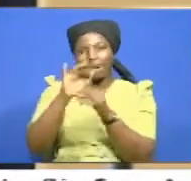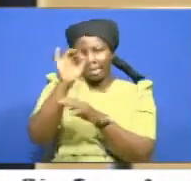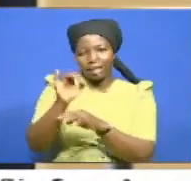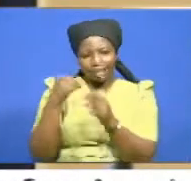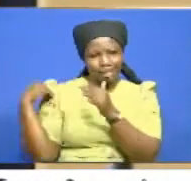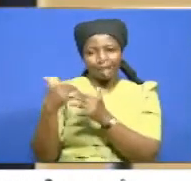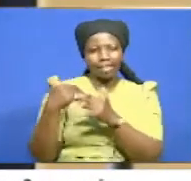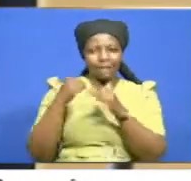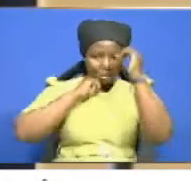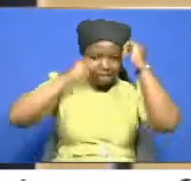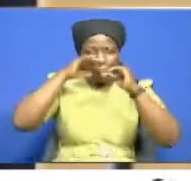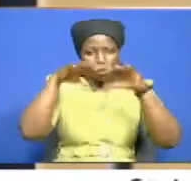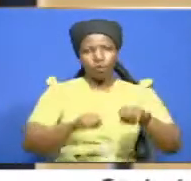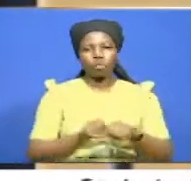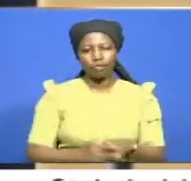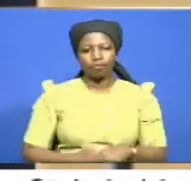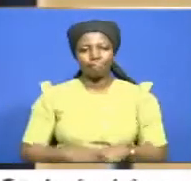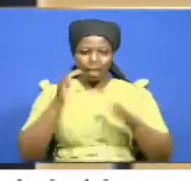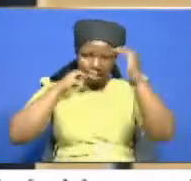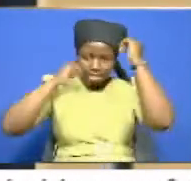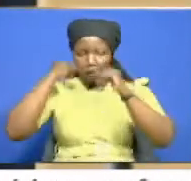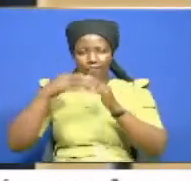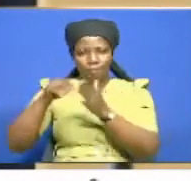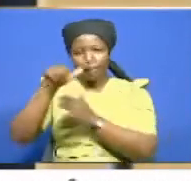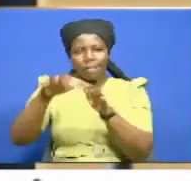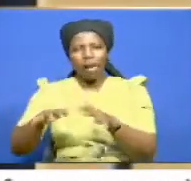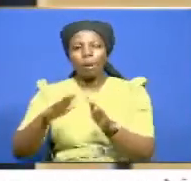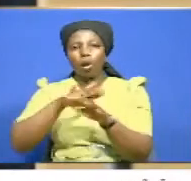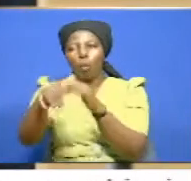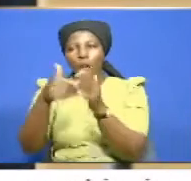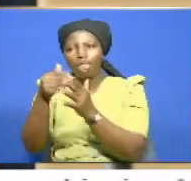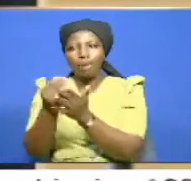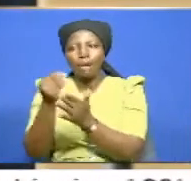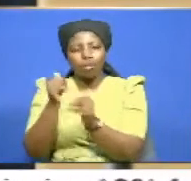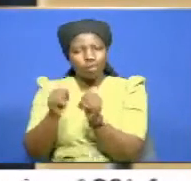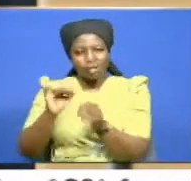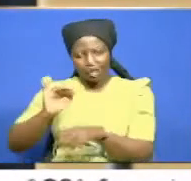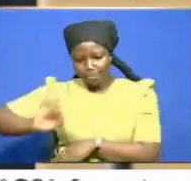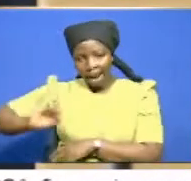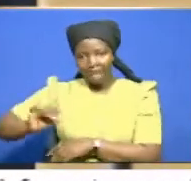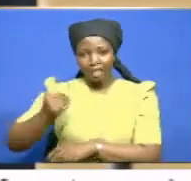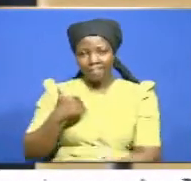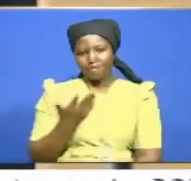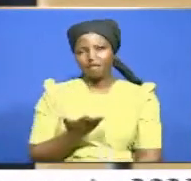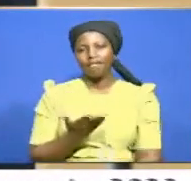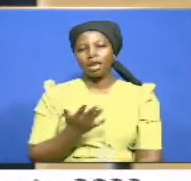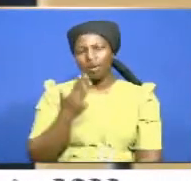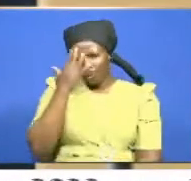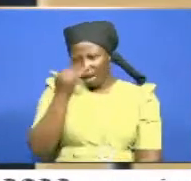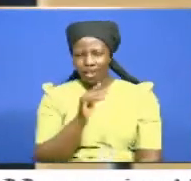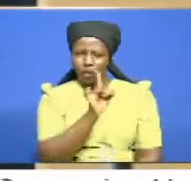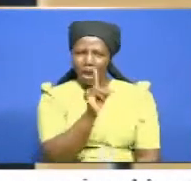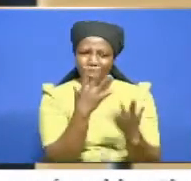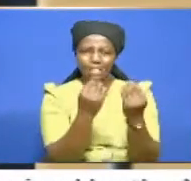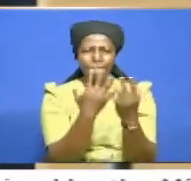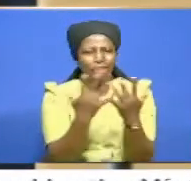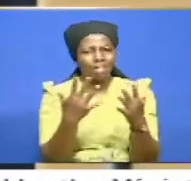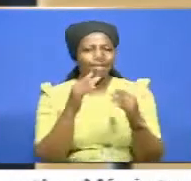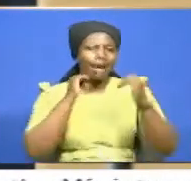paid the farmers all the 256 million shillings owed to them because of one simple thing. The military